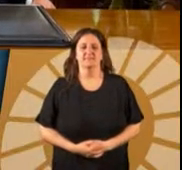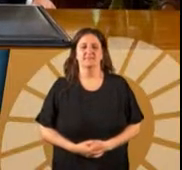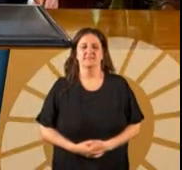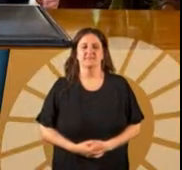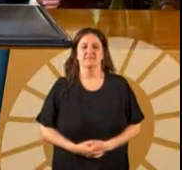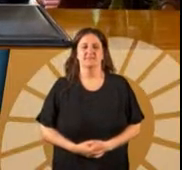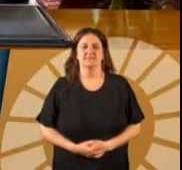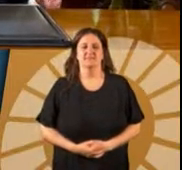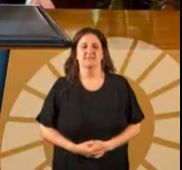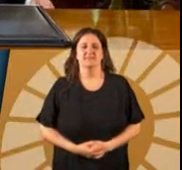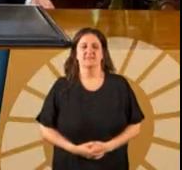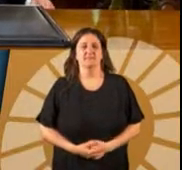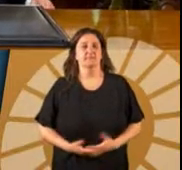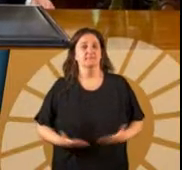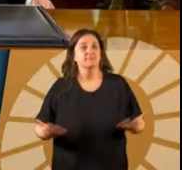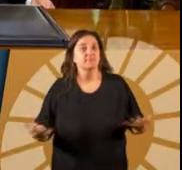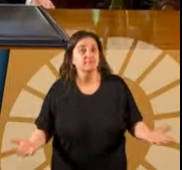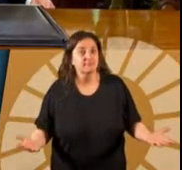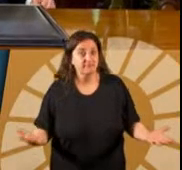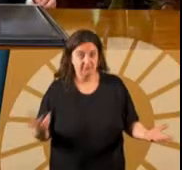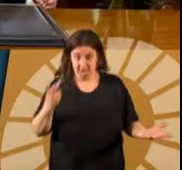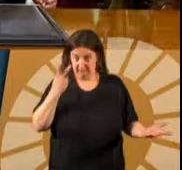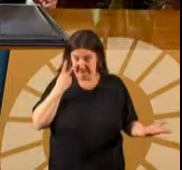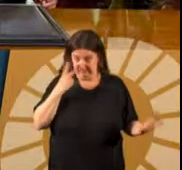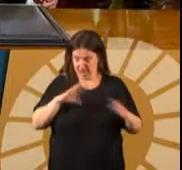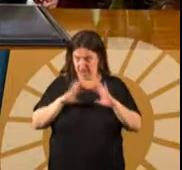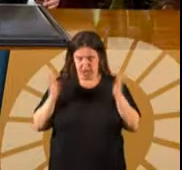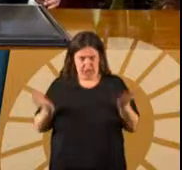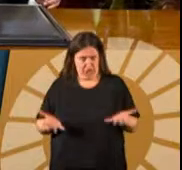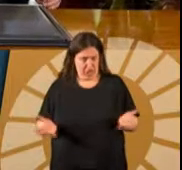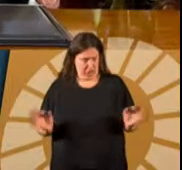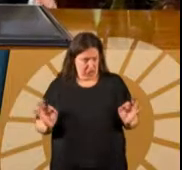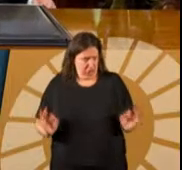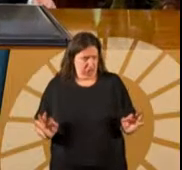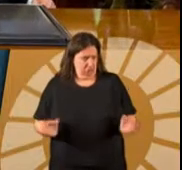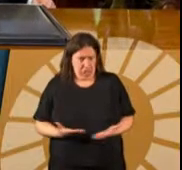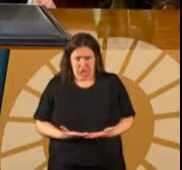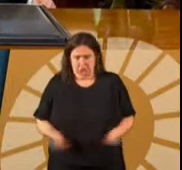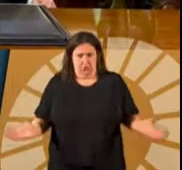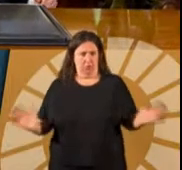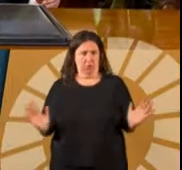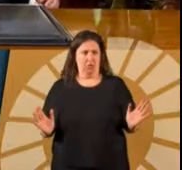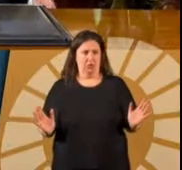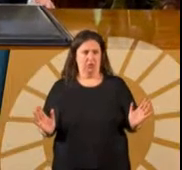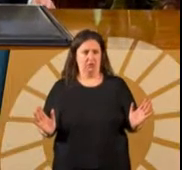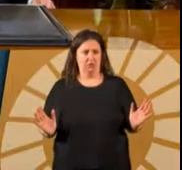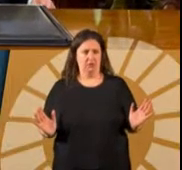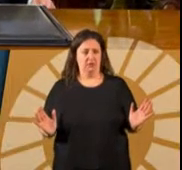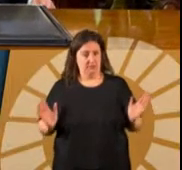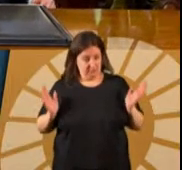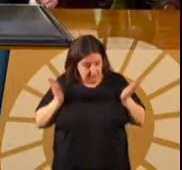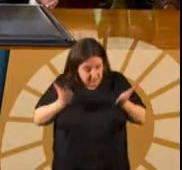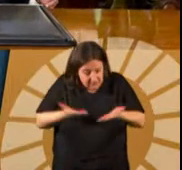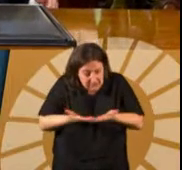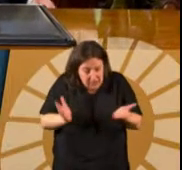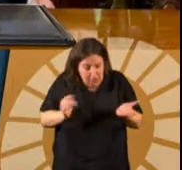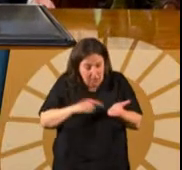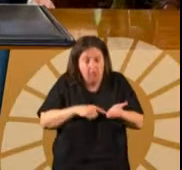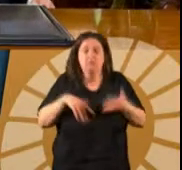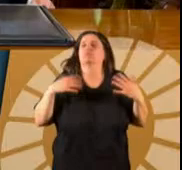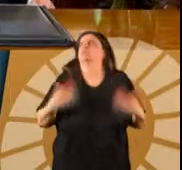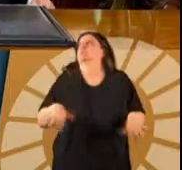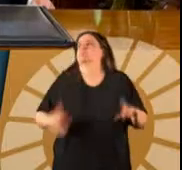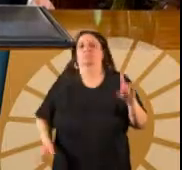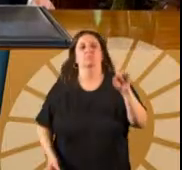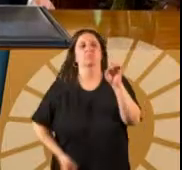deep-rooted. And this is what our heroes have taught us, that we must fight for equality,